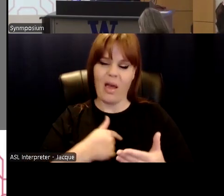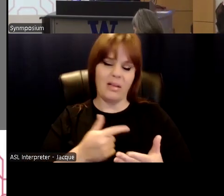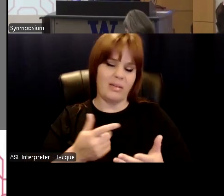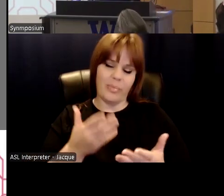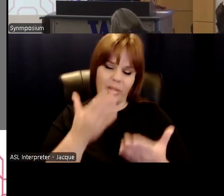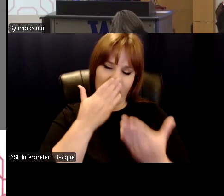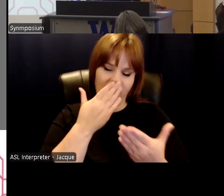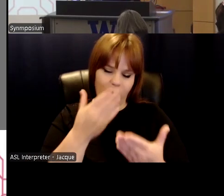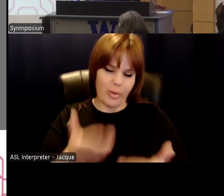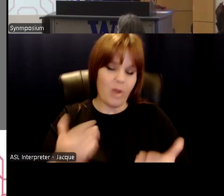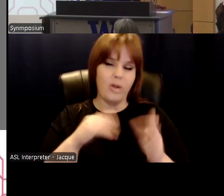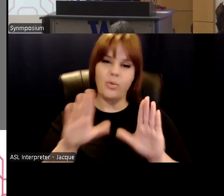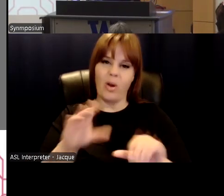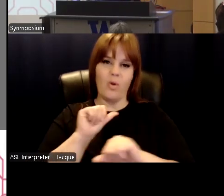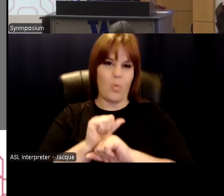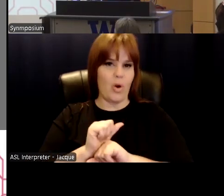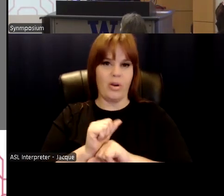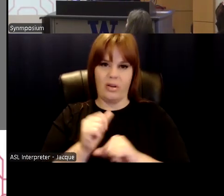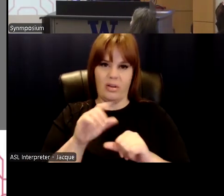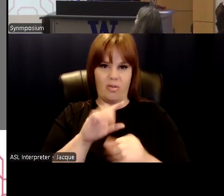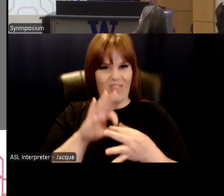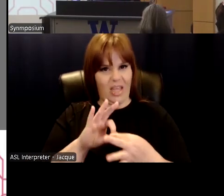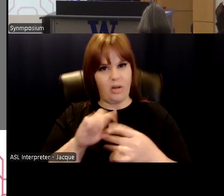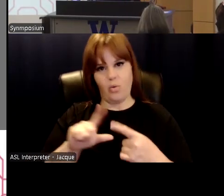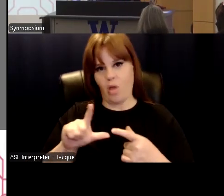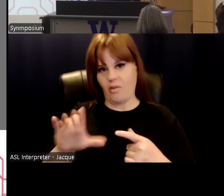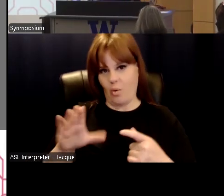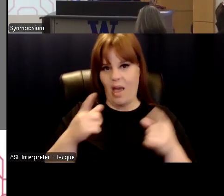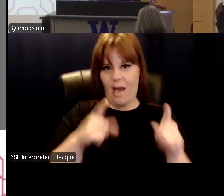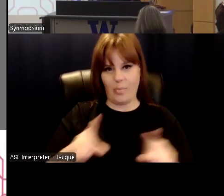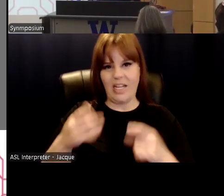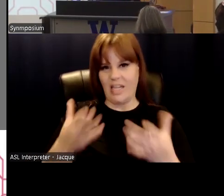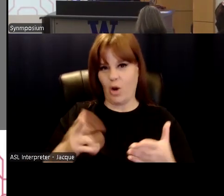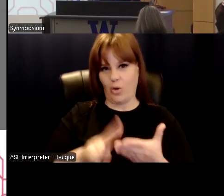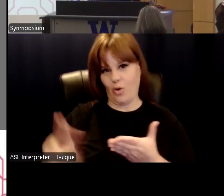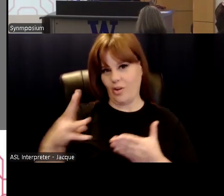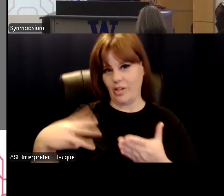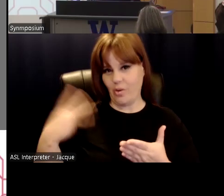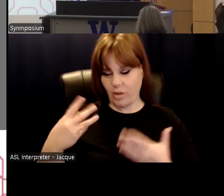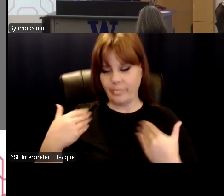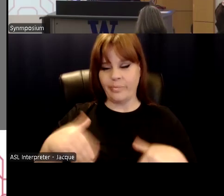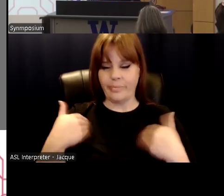long COVID going on here at University of Washington, and you have just a great team.